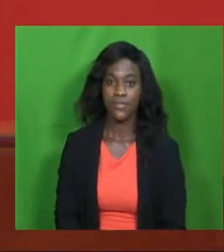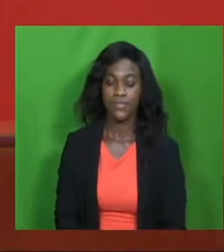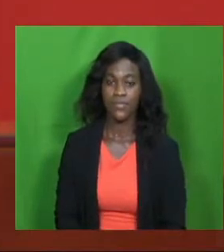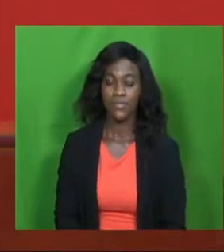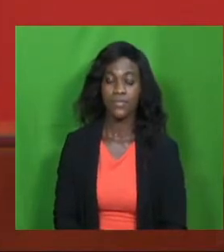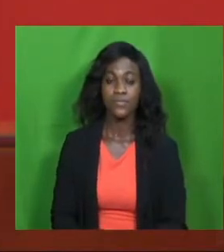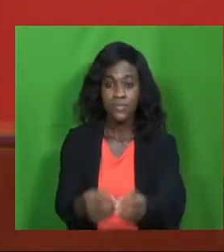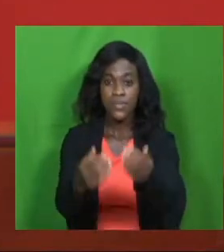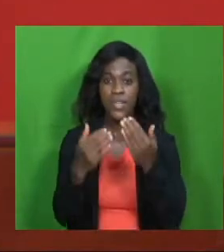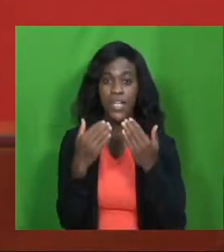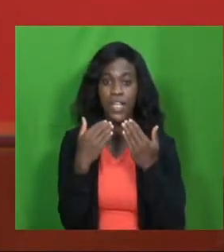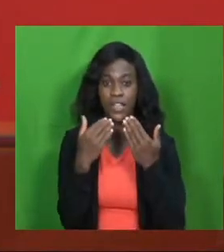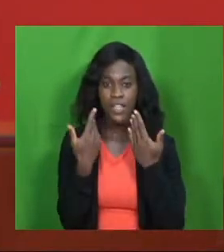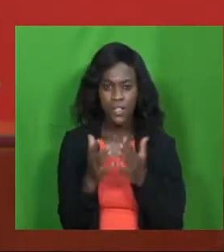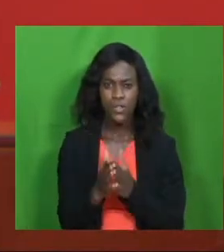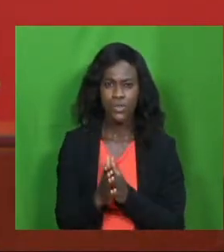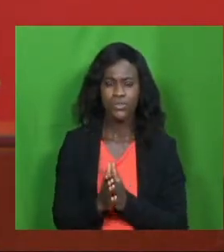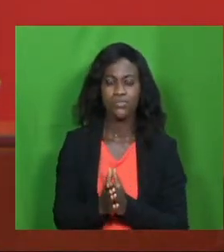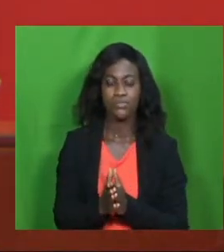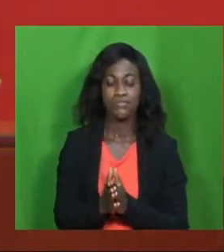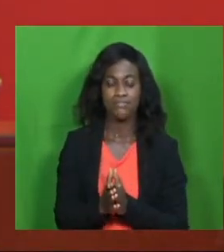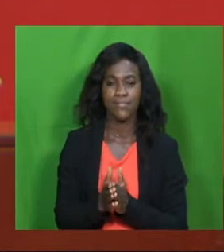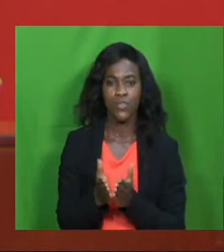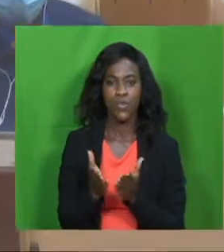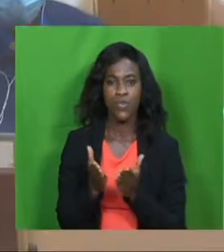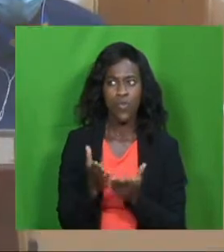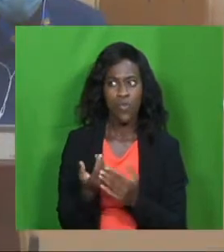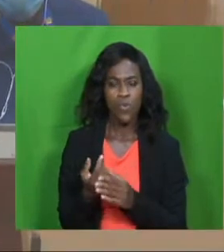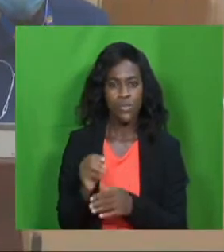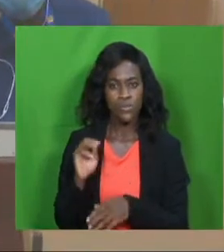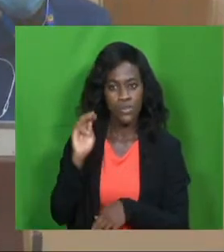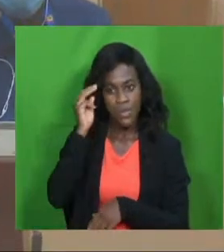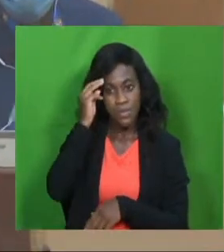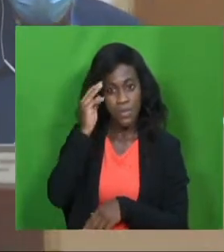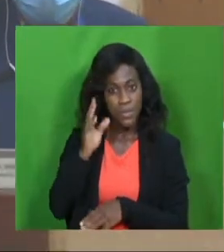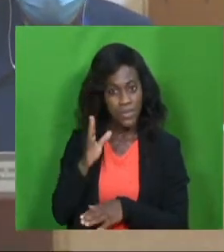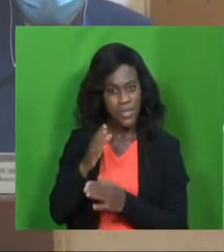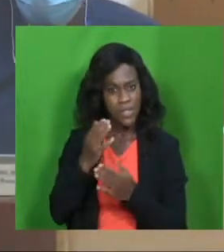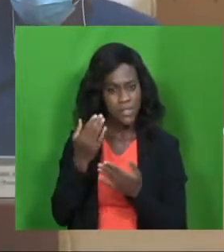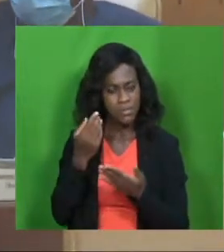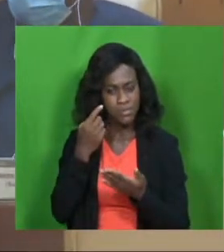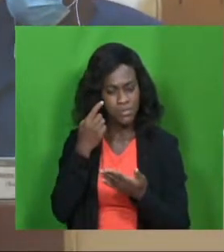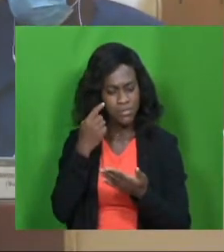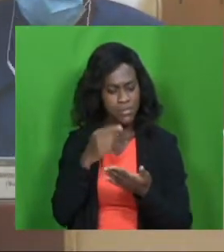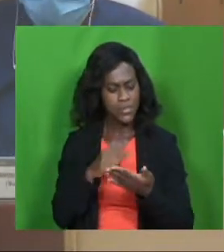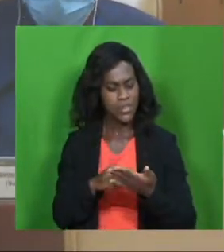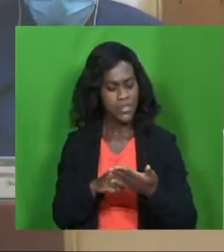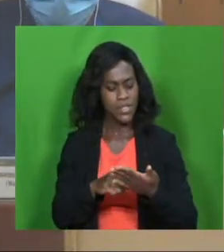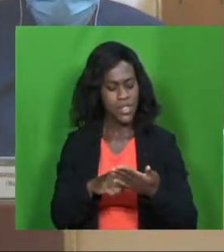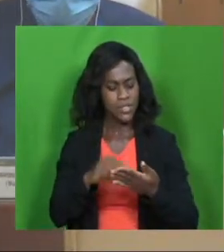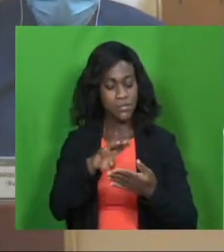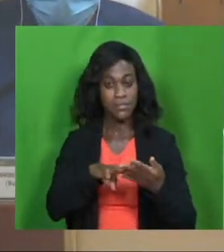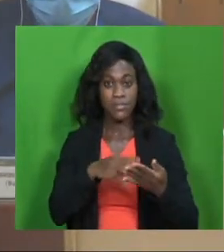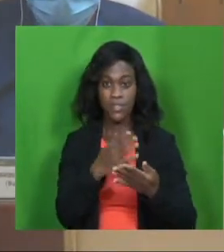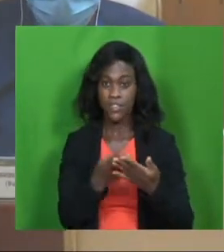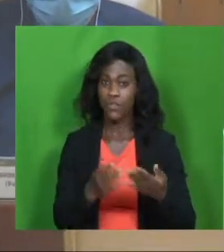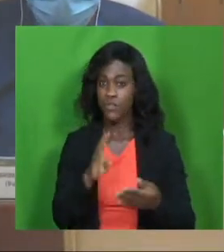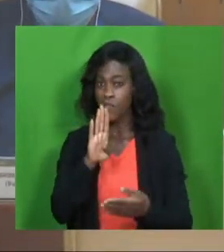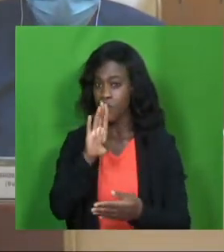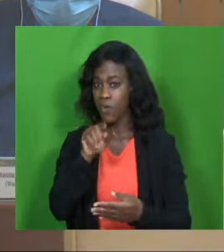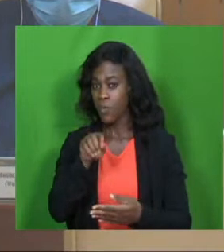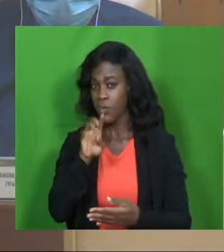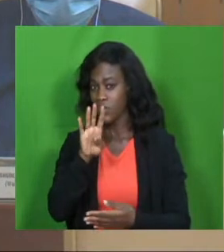I want to draw the Minister's attention to table 4.4. Number 2, construction of one